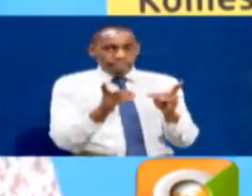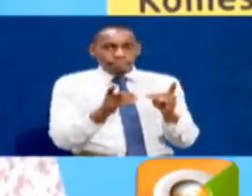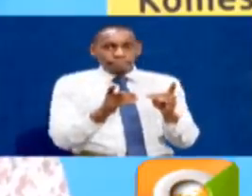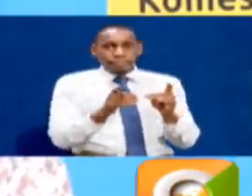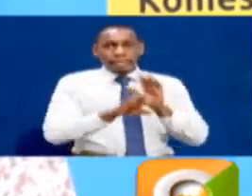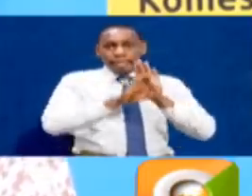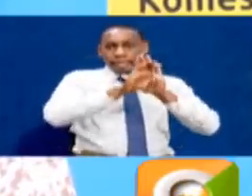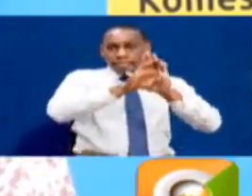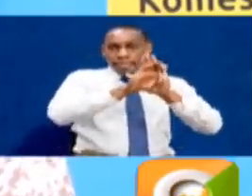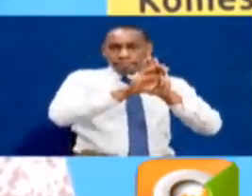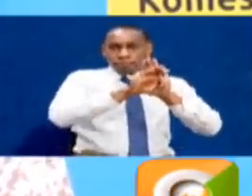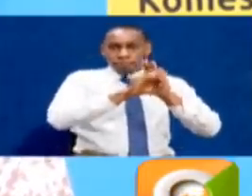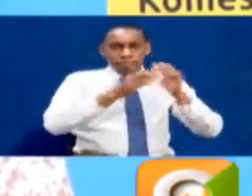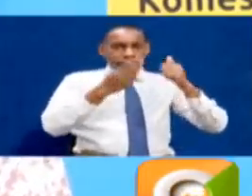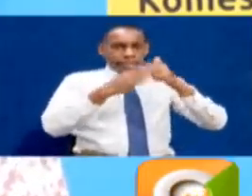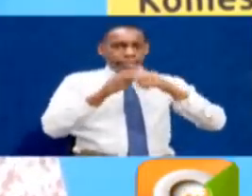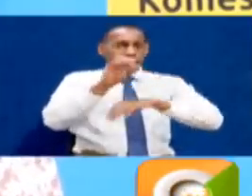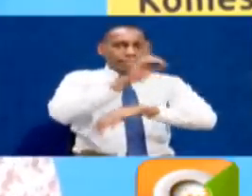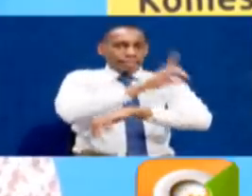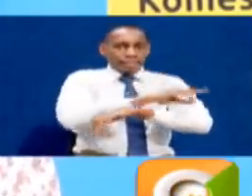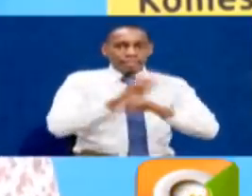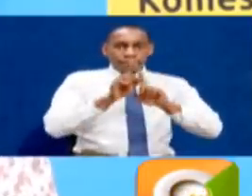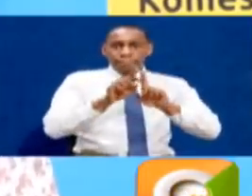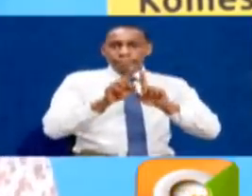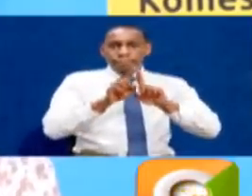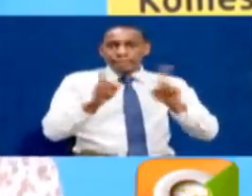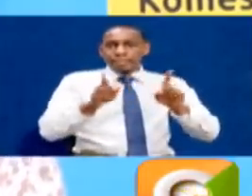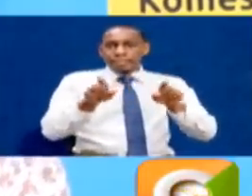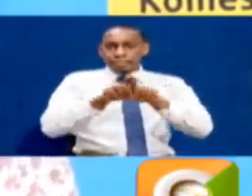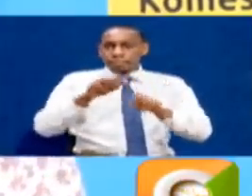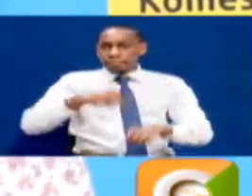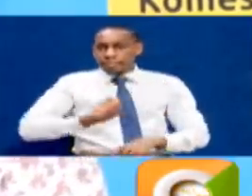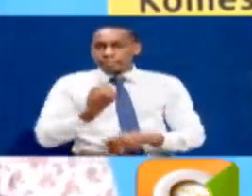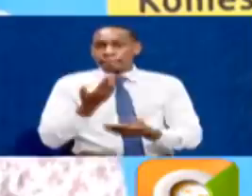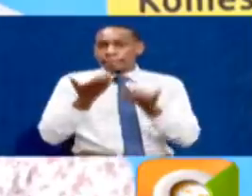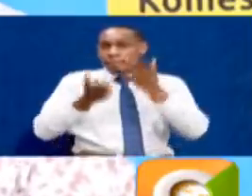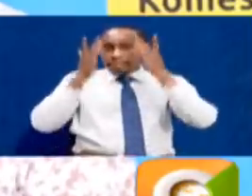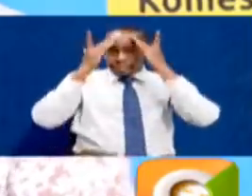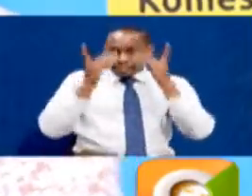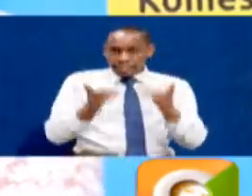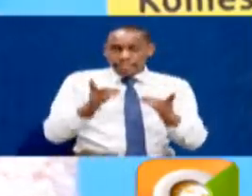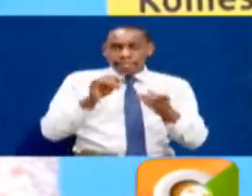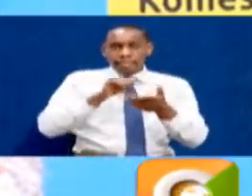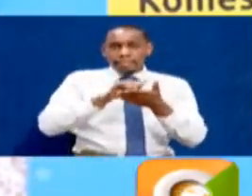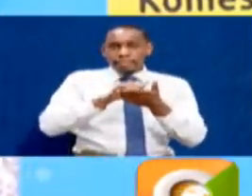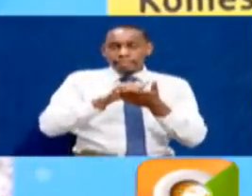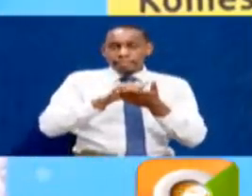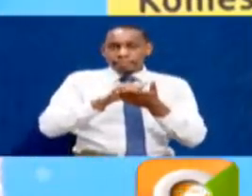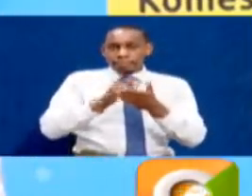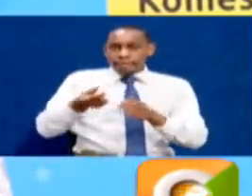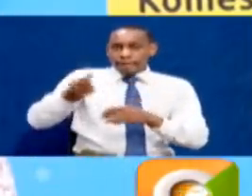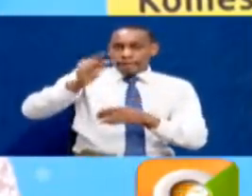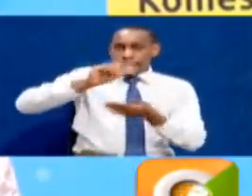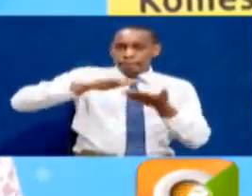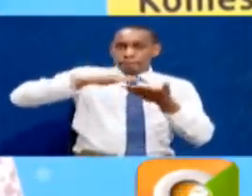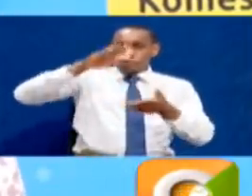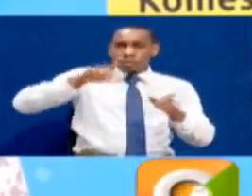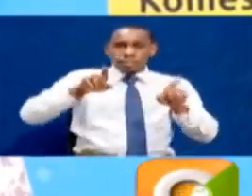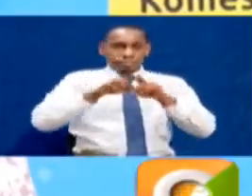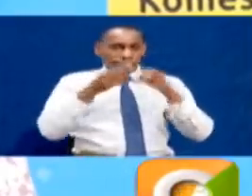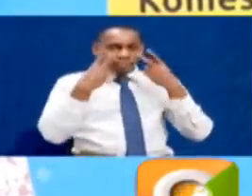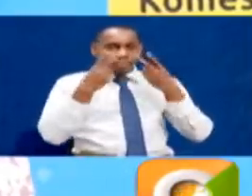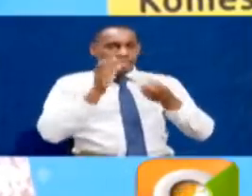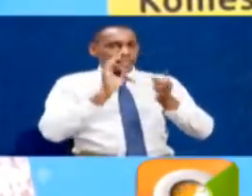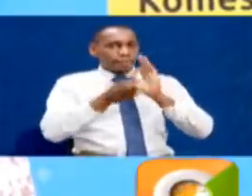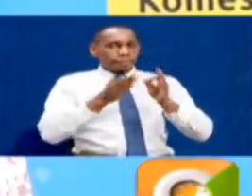for example, is talking about 9 days. But we might also ourselves decide, you know, to hedge that a little bit more, and just to